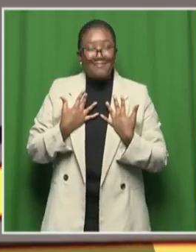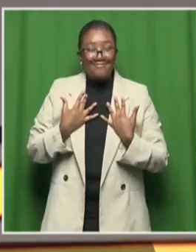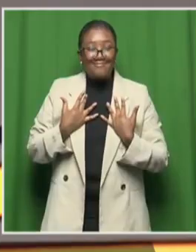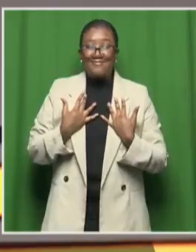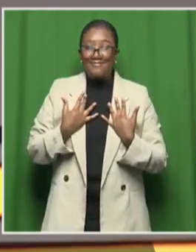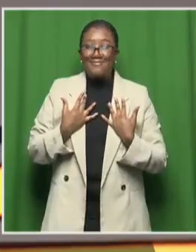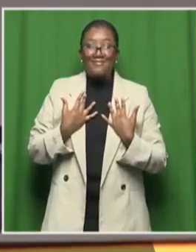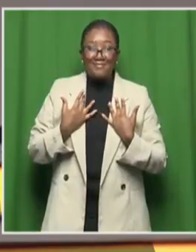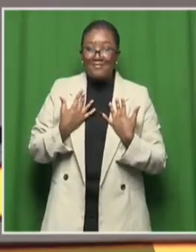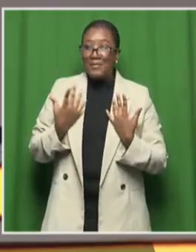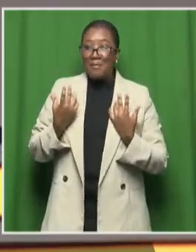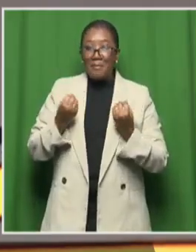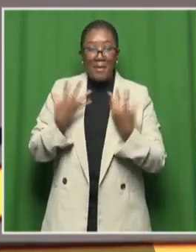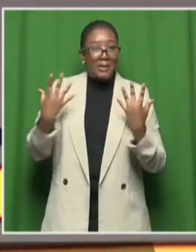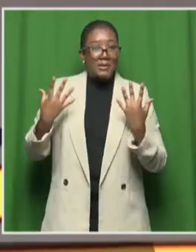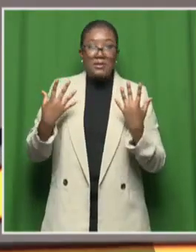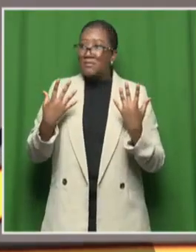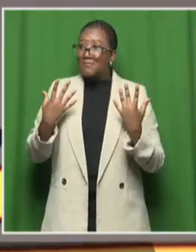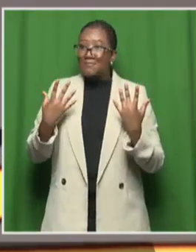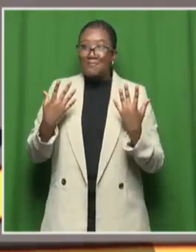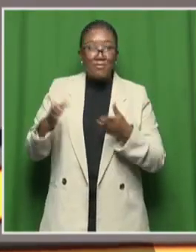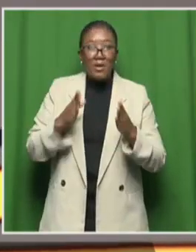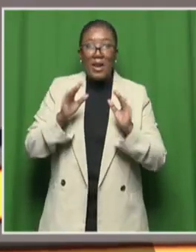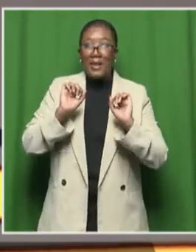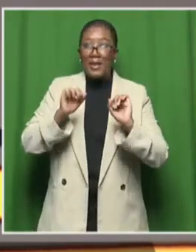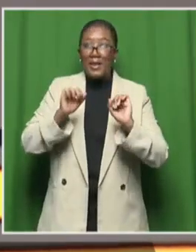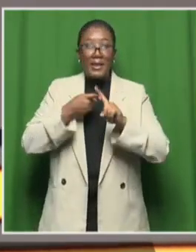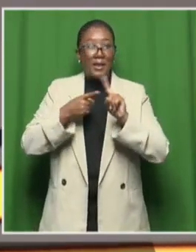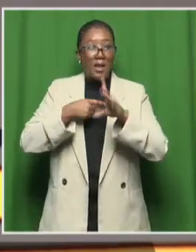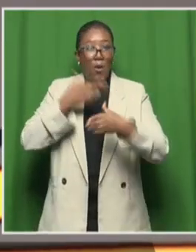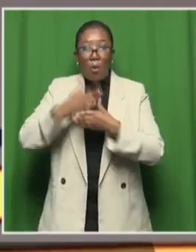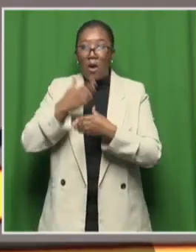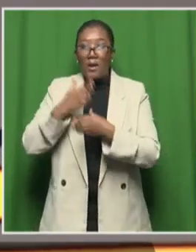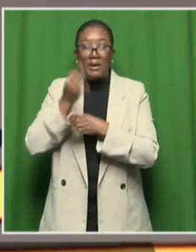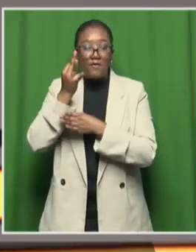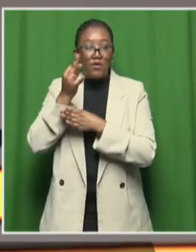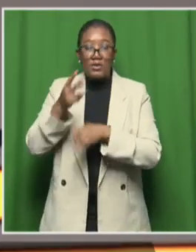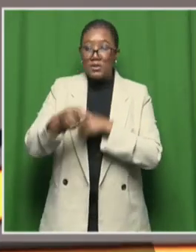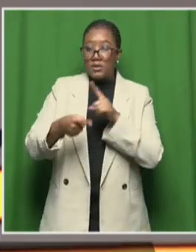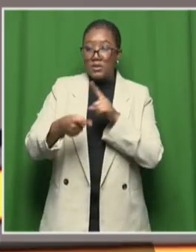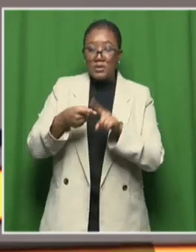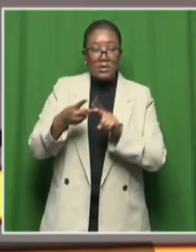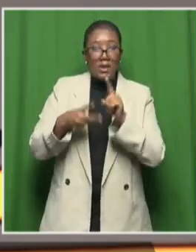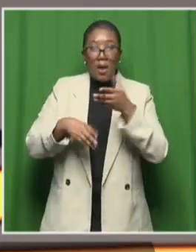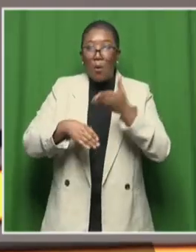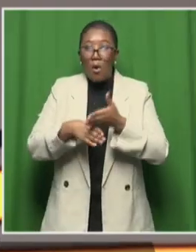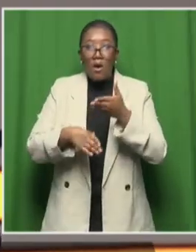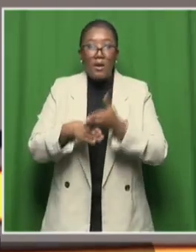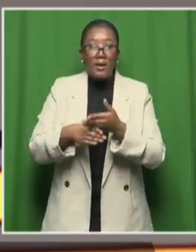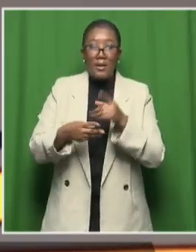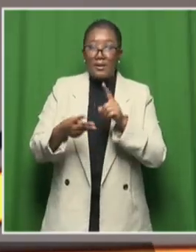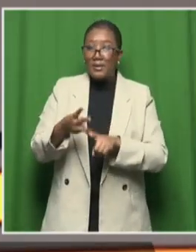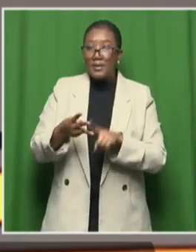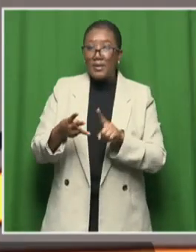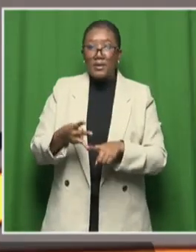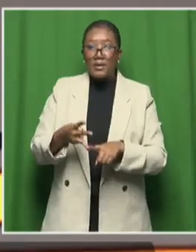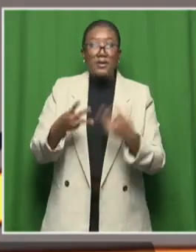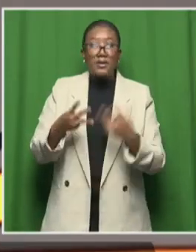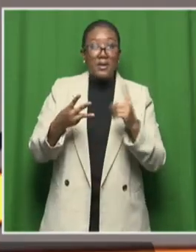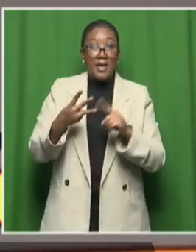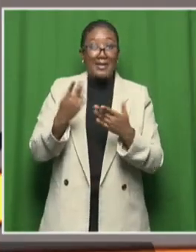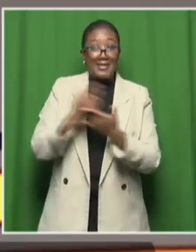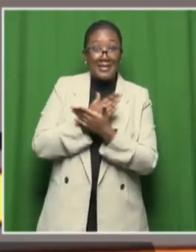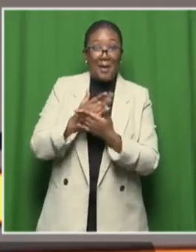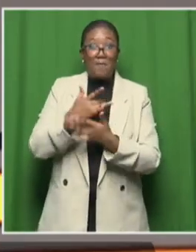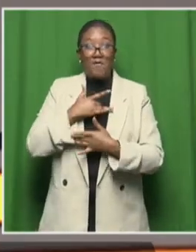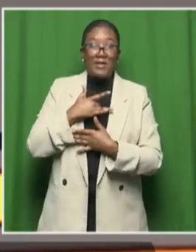I mean, in so many ways, through his career, through his work, or of course through his bit of arrogance. I